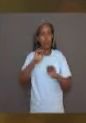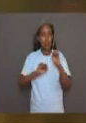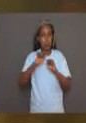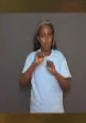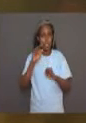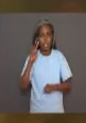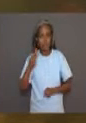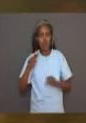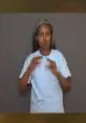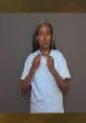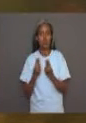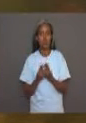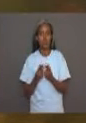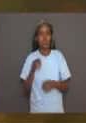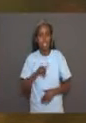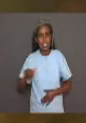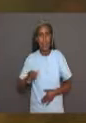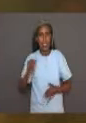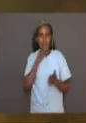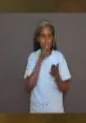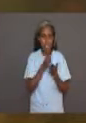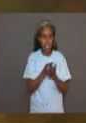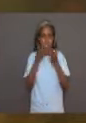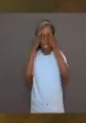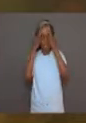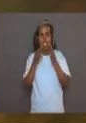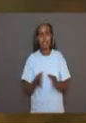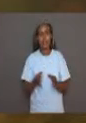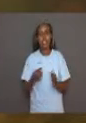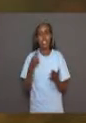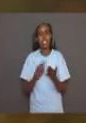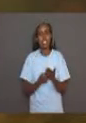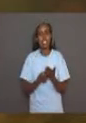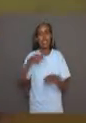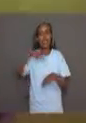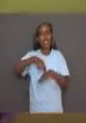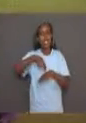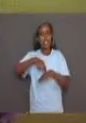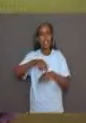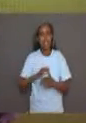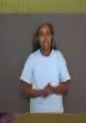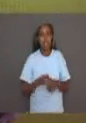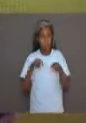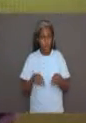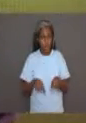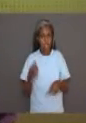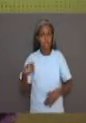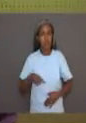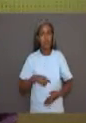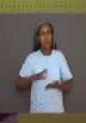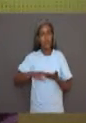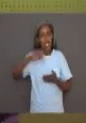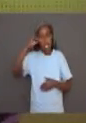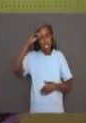two groups of similar data by determining their consistency. Today, we